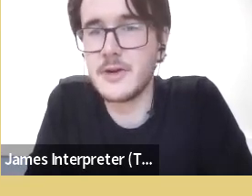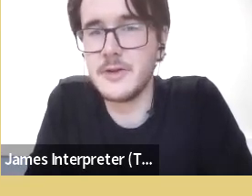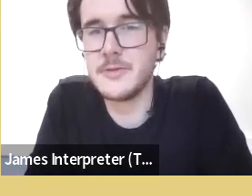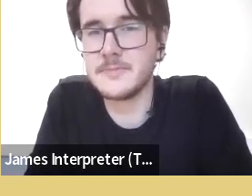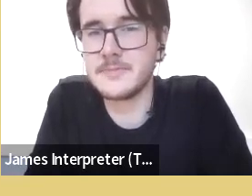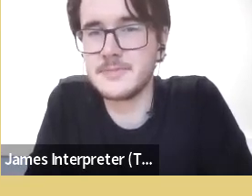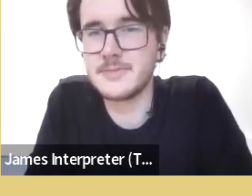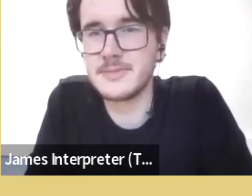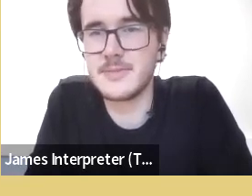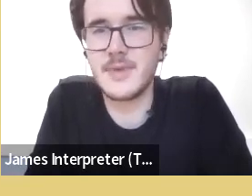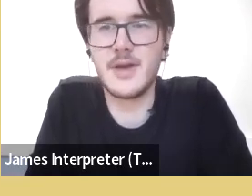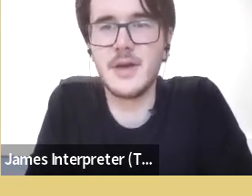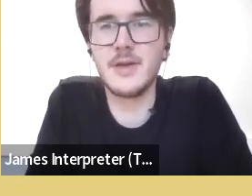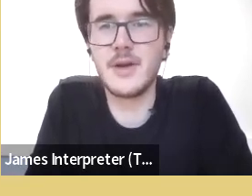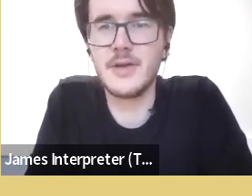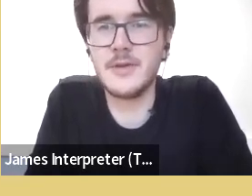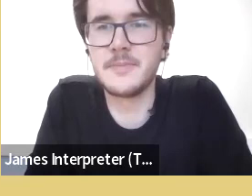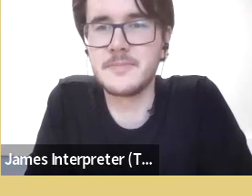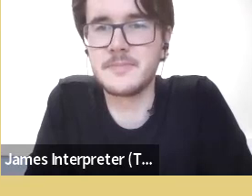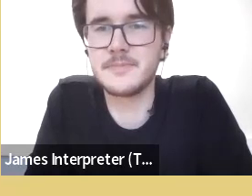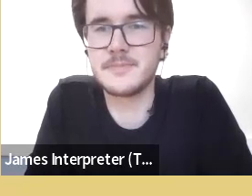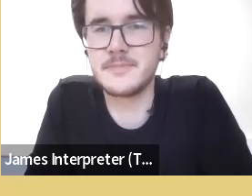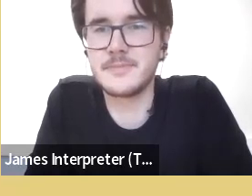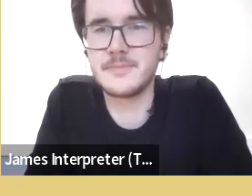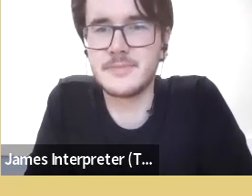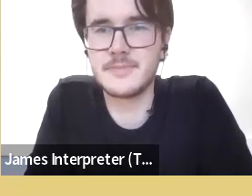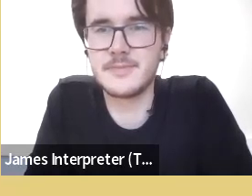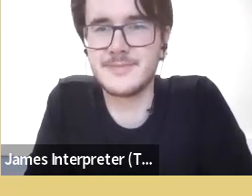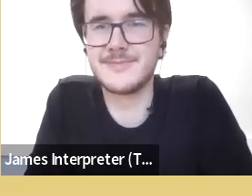How are you? How are you?